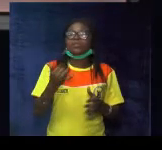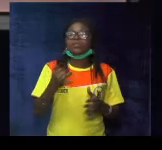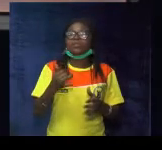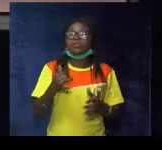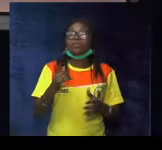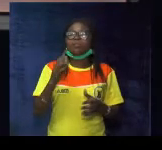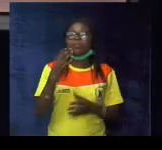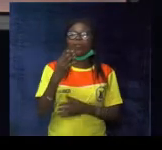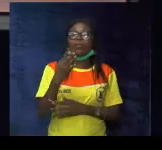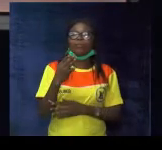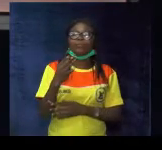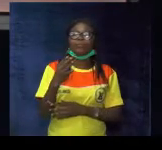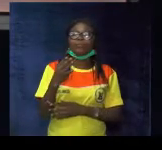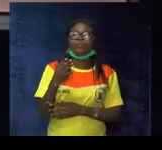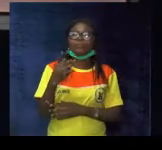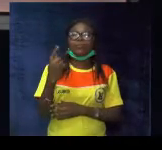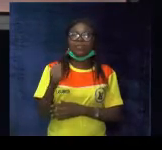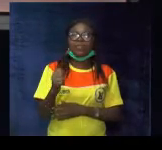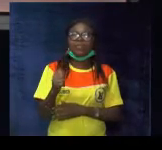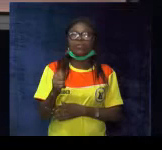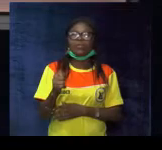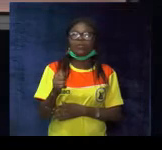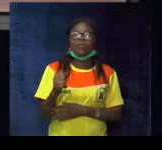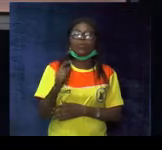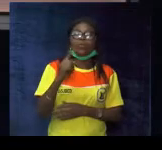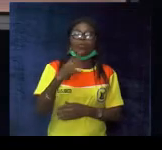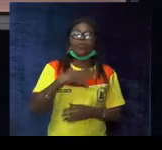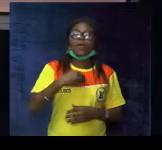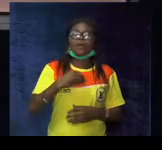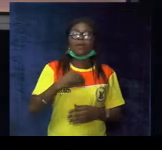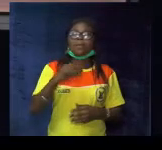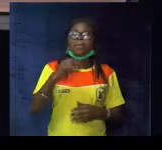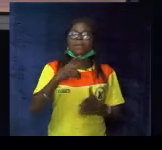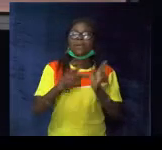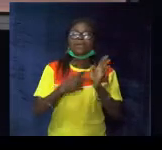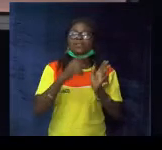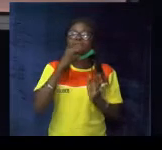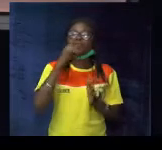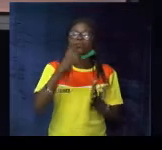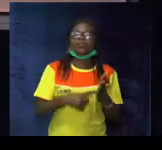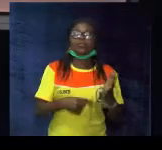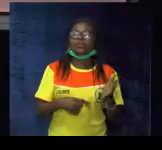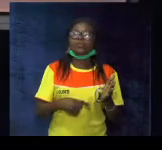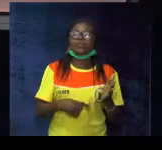colored blue. The white part is what?